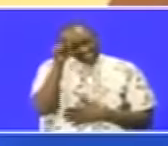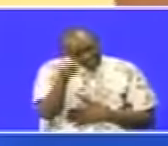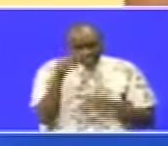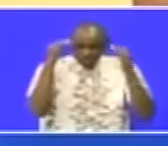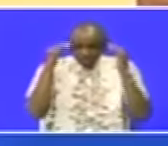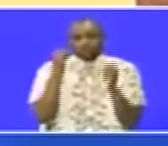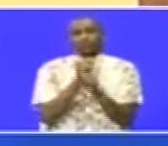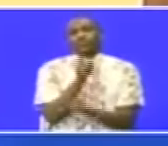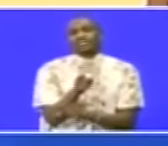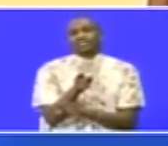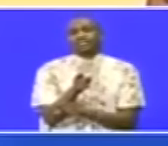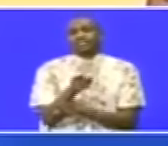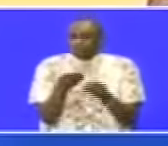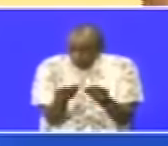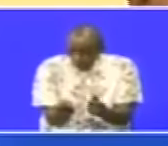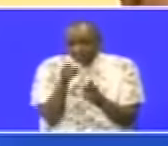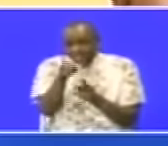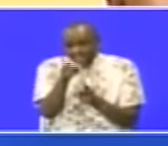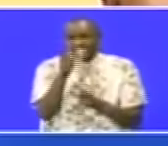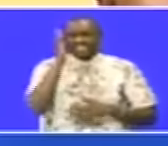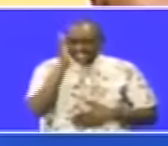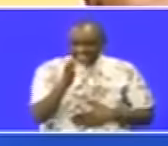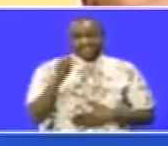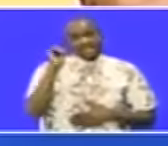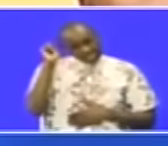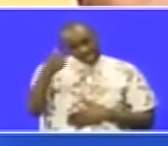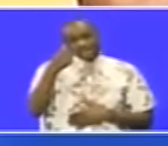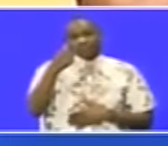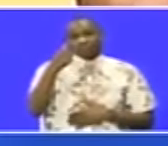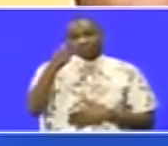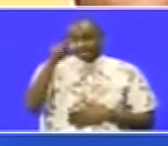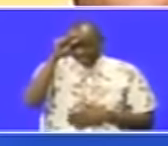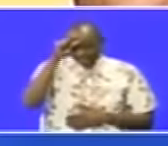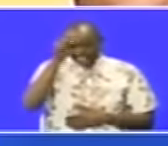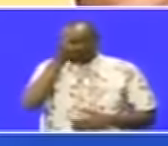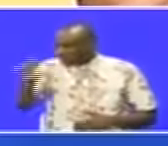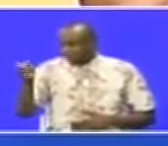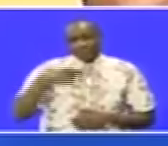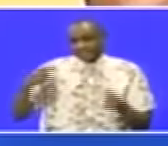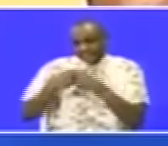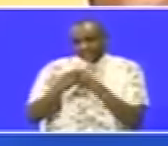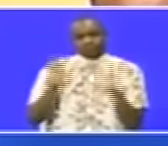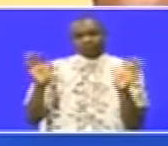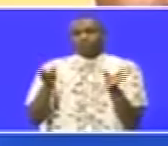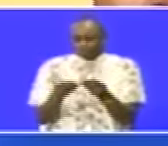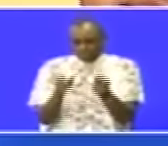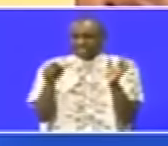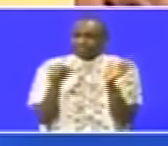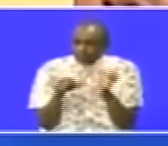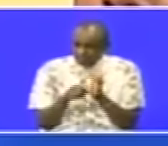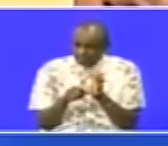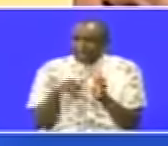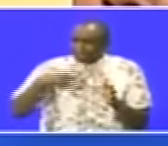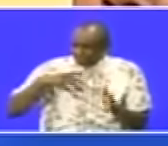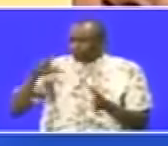court through an order to address and to direct the Kenyan state not just to ignore the challenge the survivors have faced. We want the